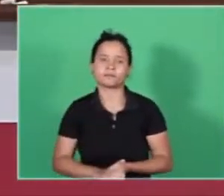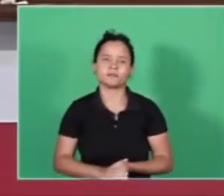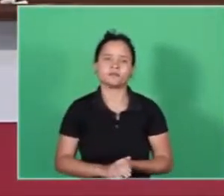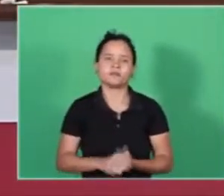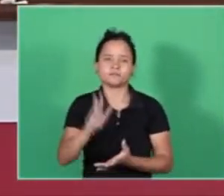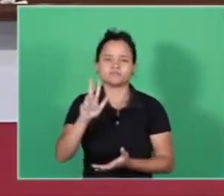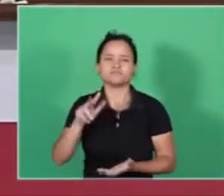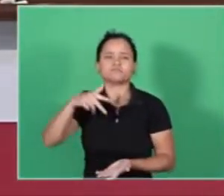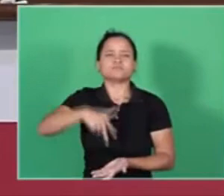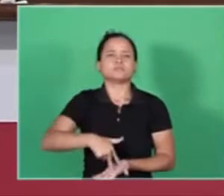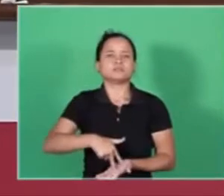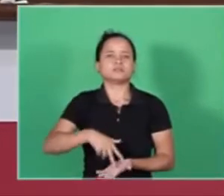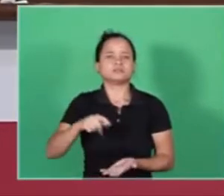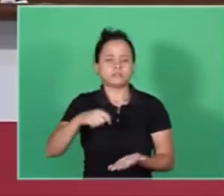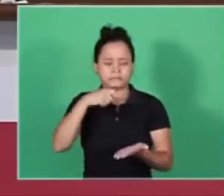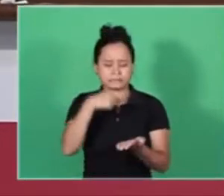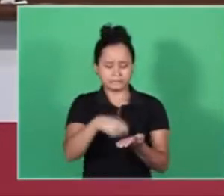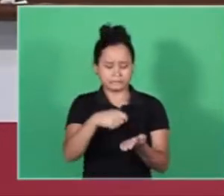a treaty